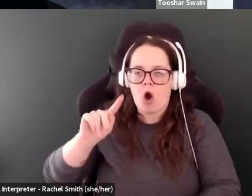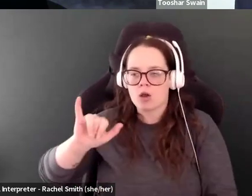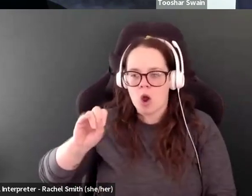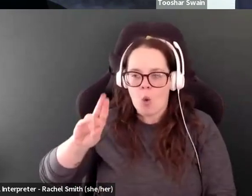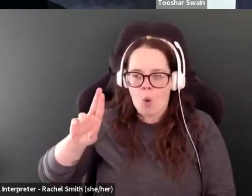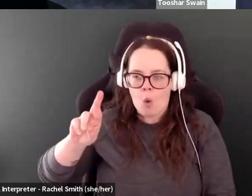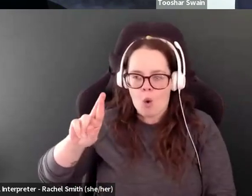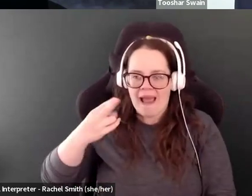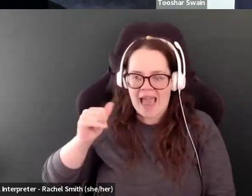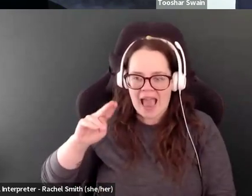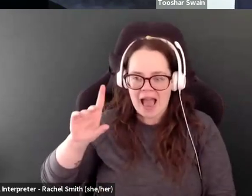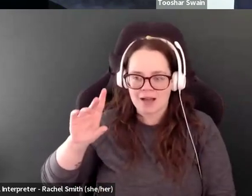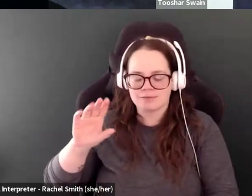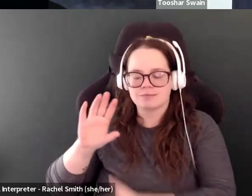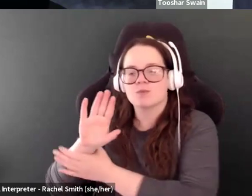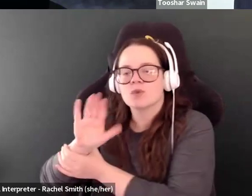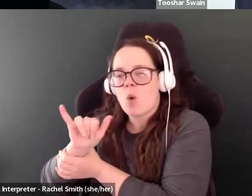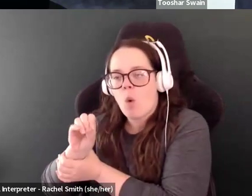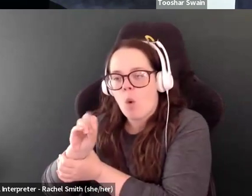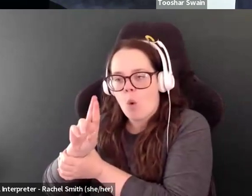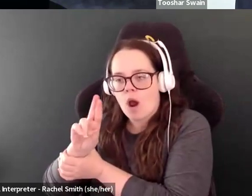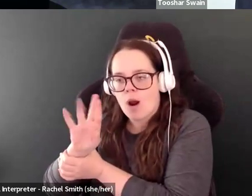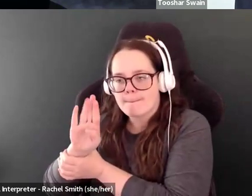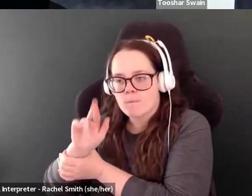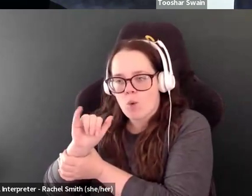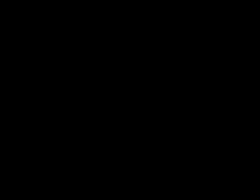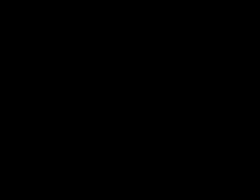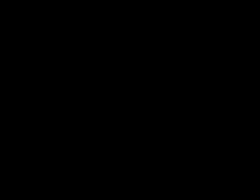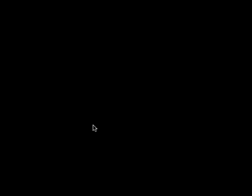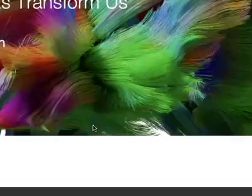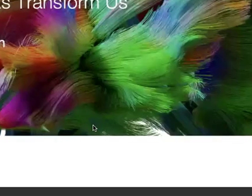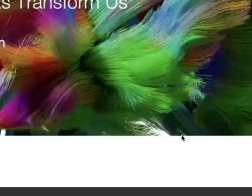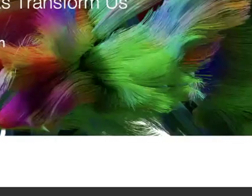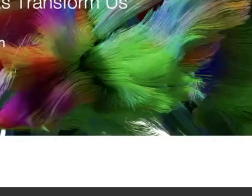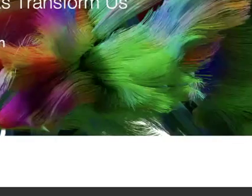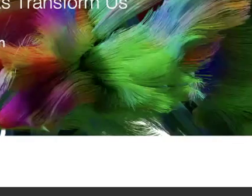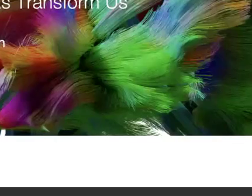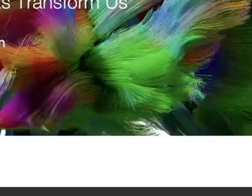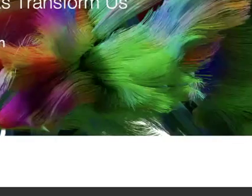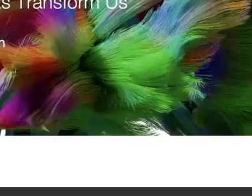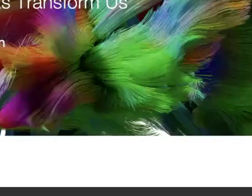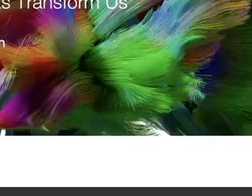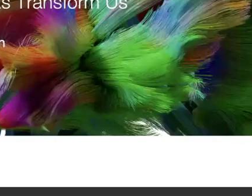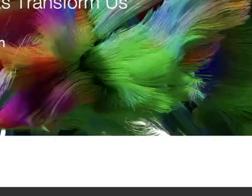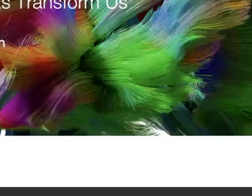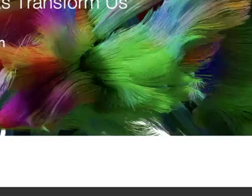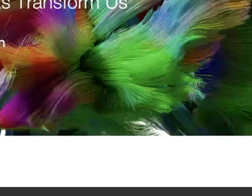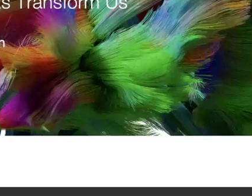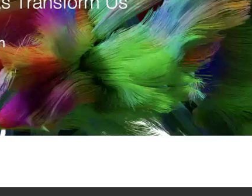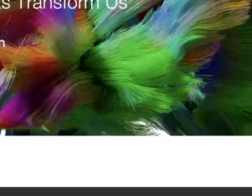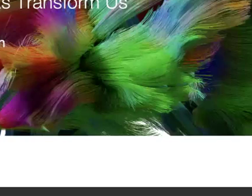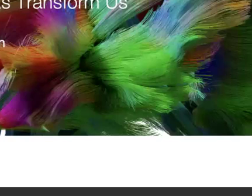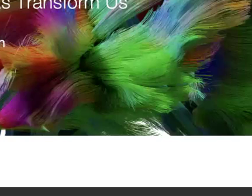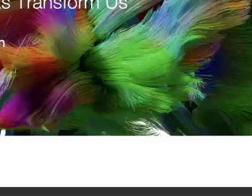Hardware. Susan, we are thrilled to have you, and the floor is yours. Well, it's really a pleasure to be here. Hi, everyone.